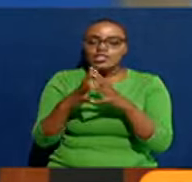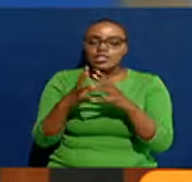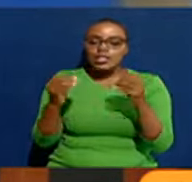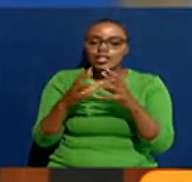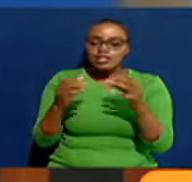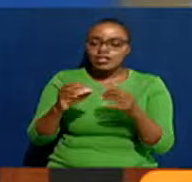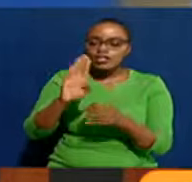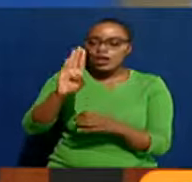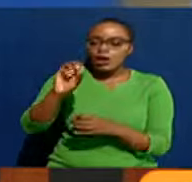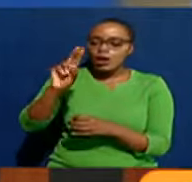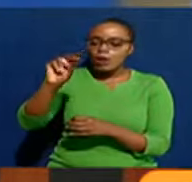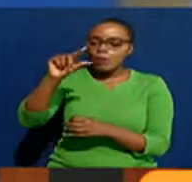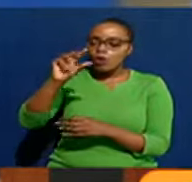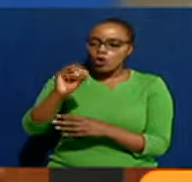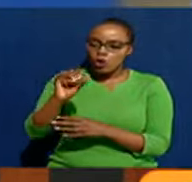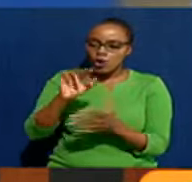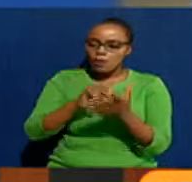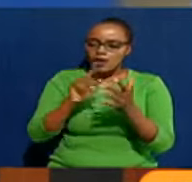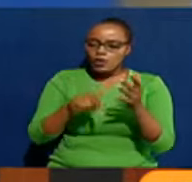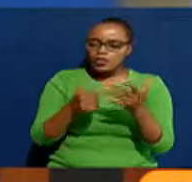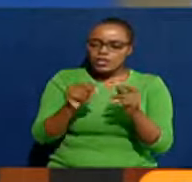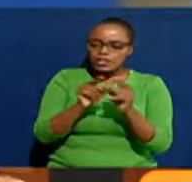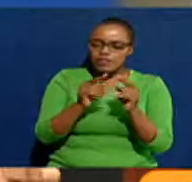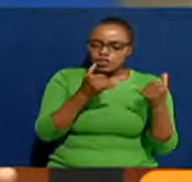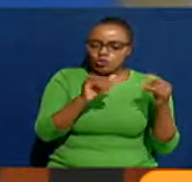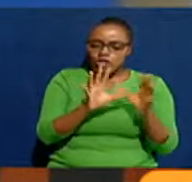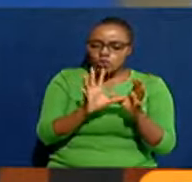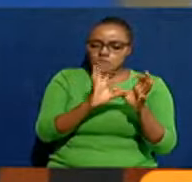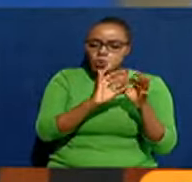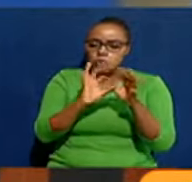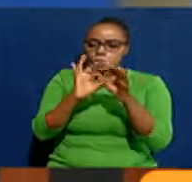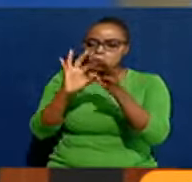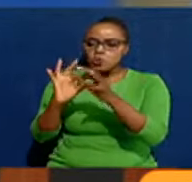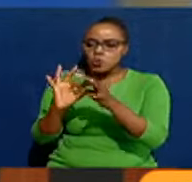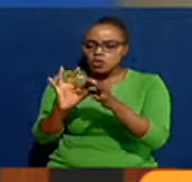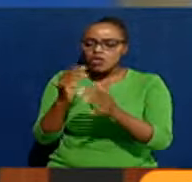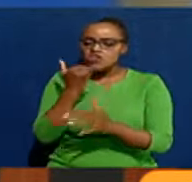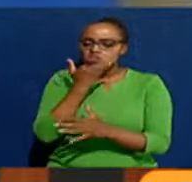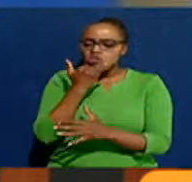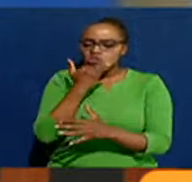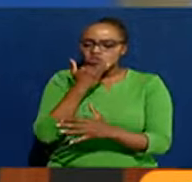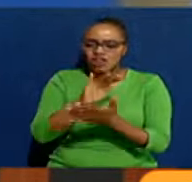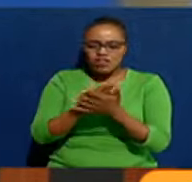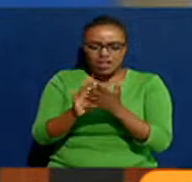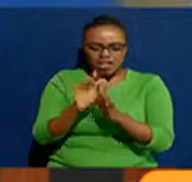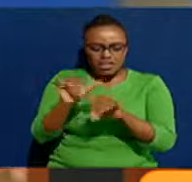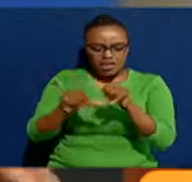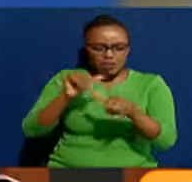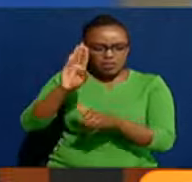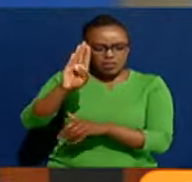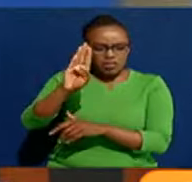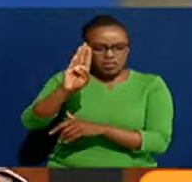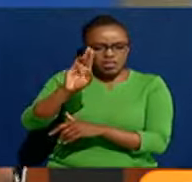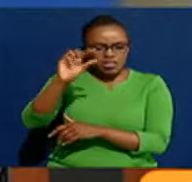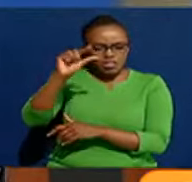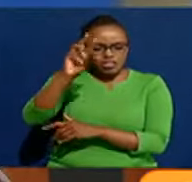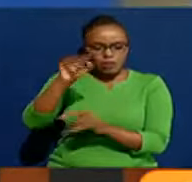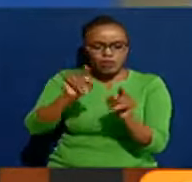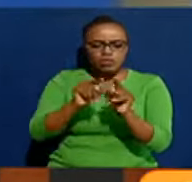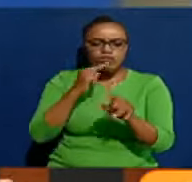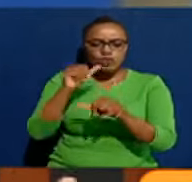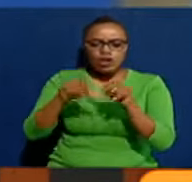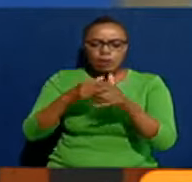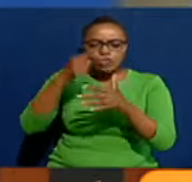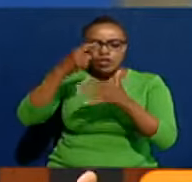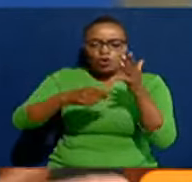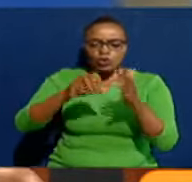bollworm. So it was a breeding that had gone wrong. It had nothing to do with the GMO. She spoke about the cost of seeds,